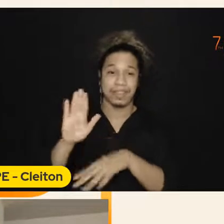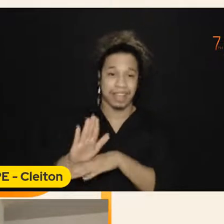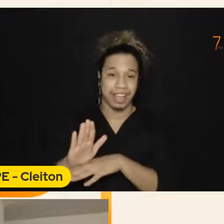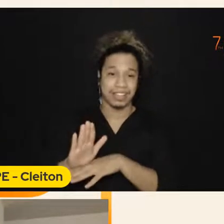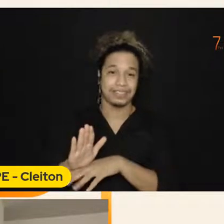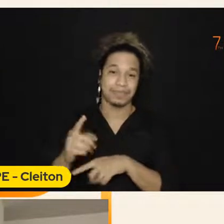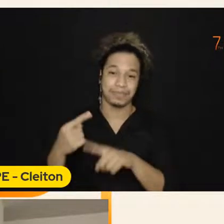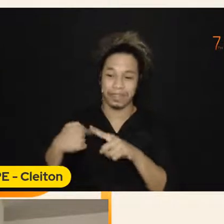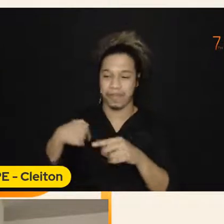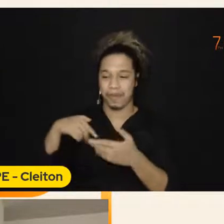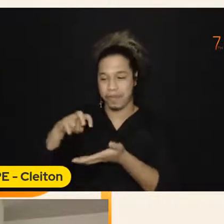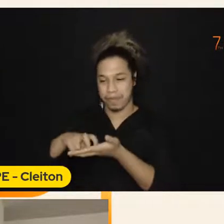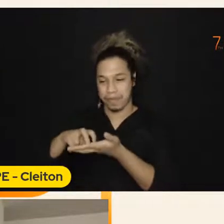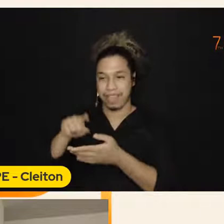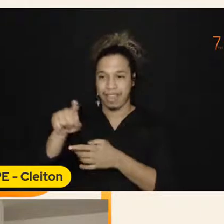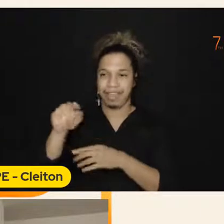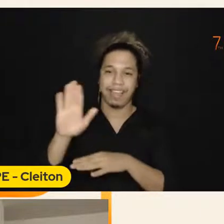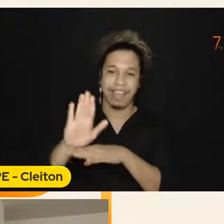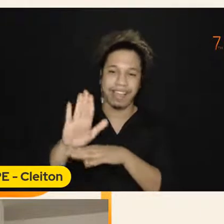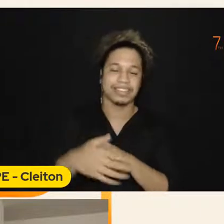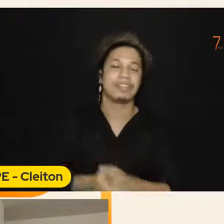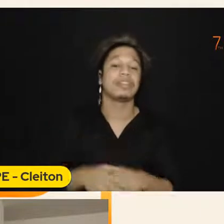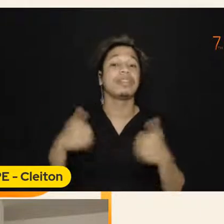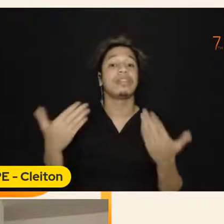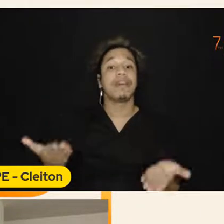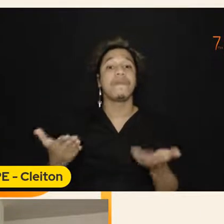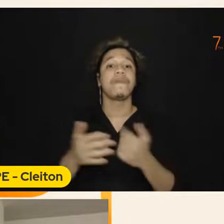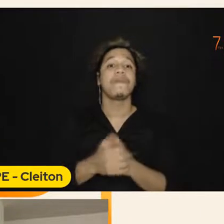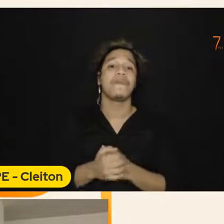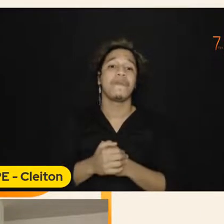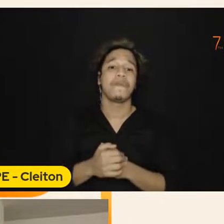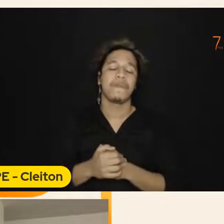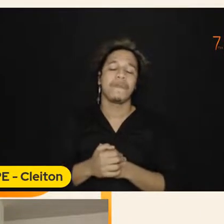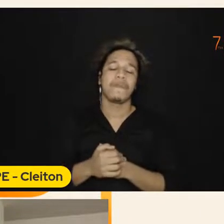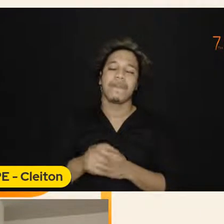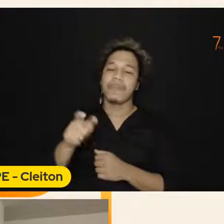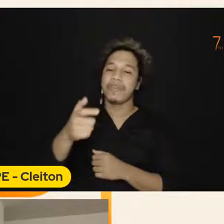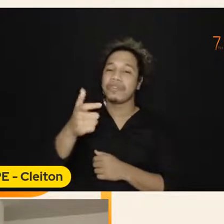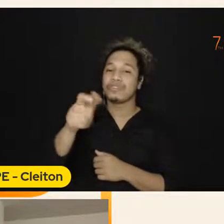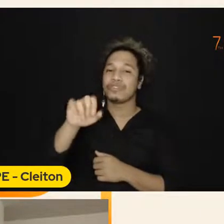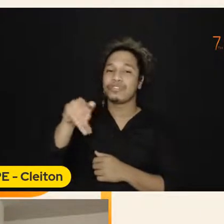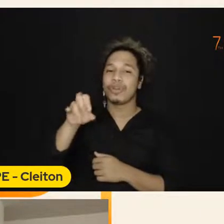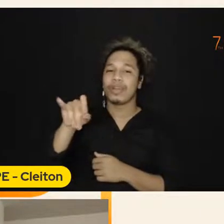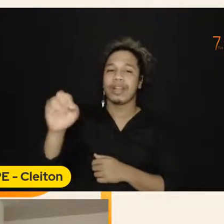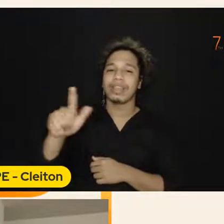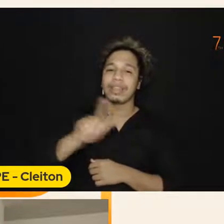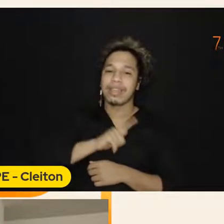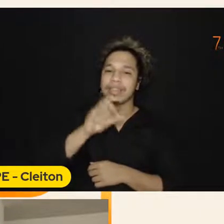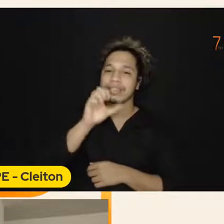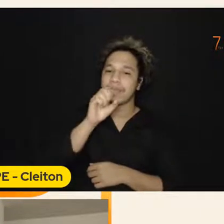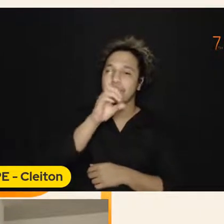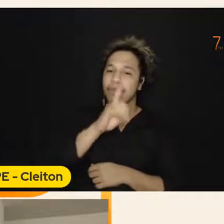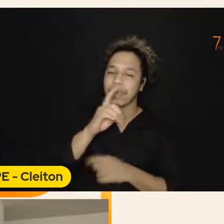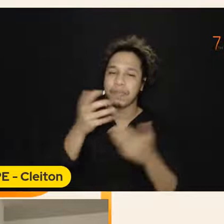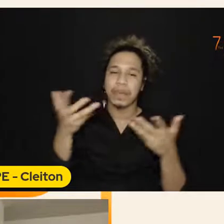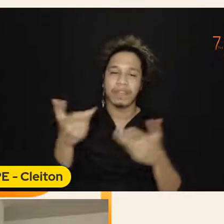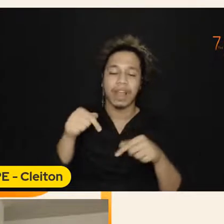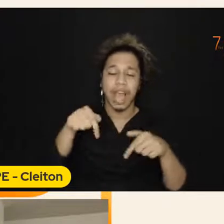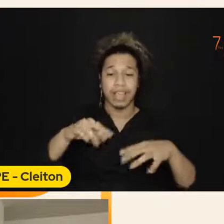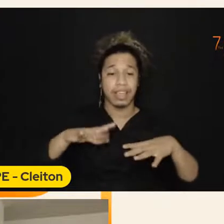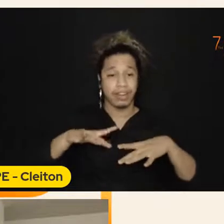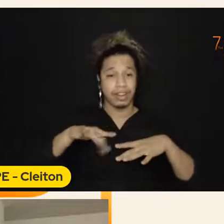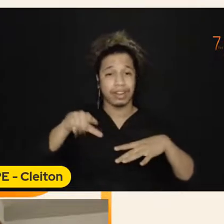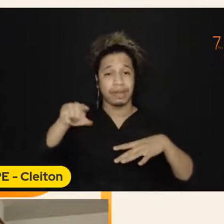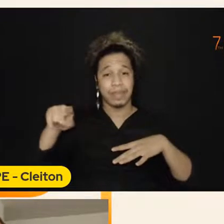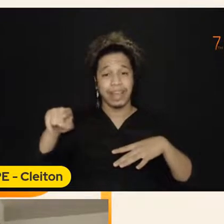/ afternoon, right? So, Jonathan, have a wonderful weekend. We are here on holiday, but for you, just a